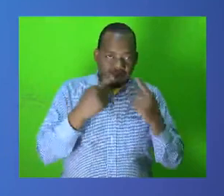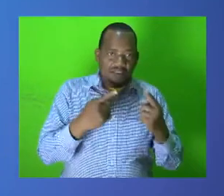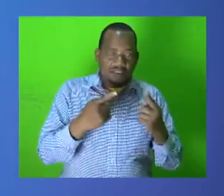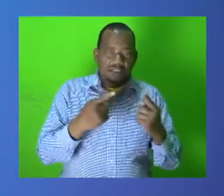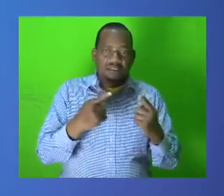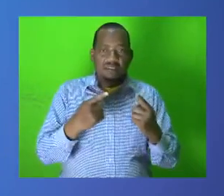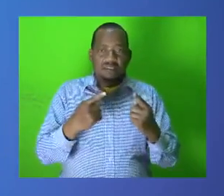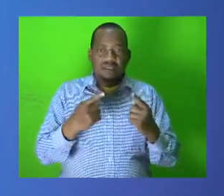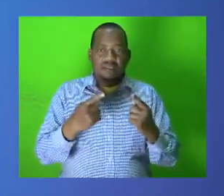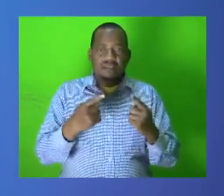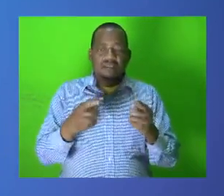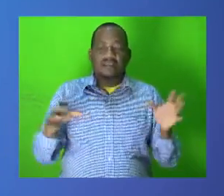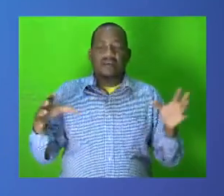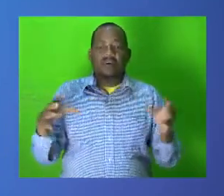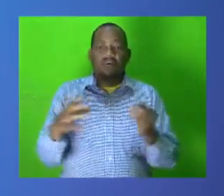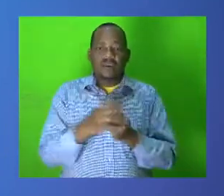Oh, yes, Suleiman.